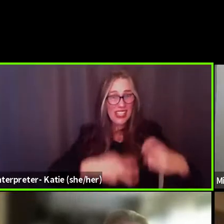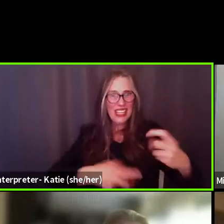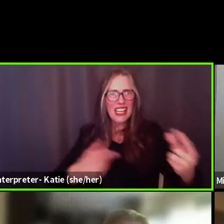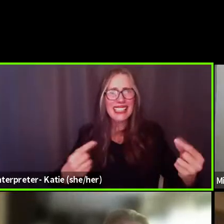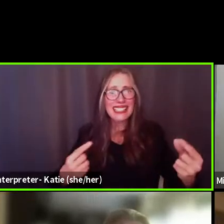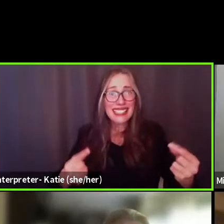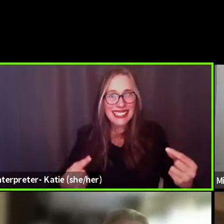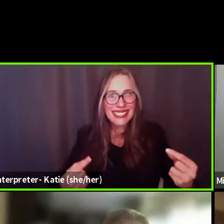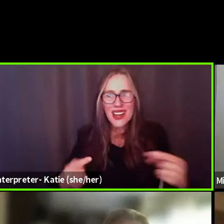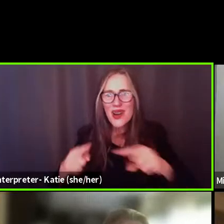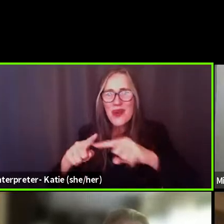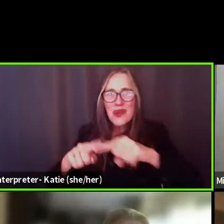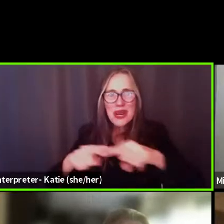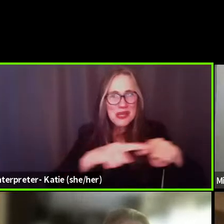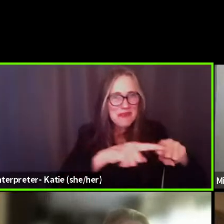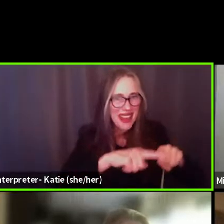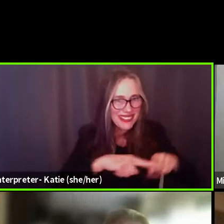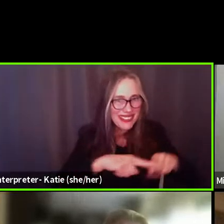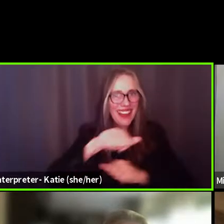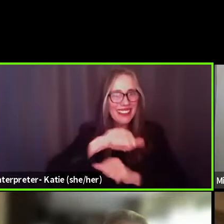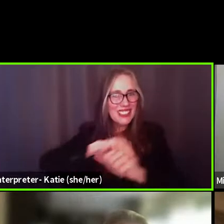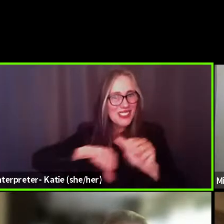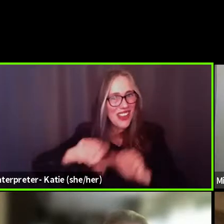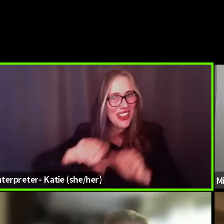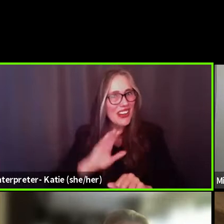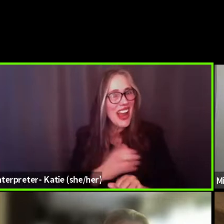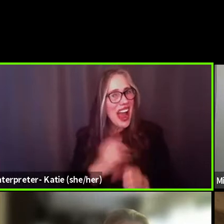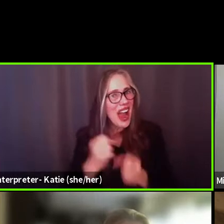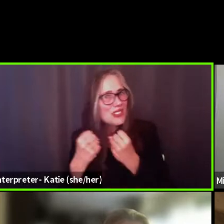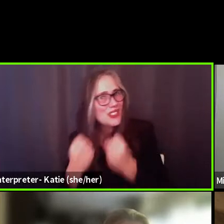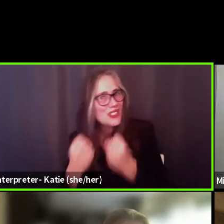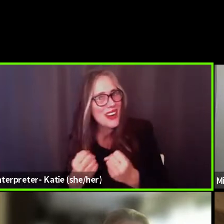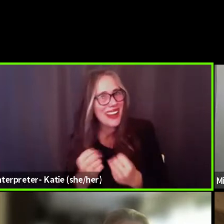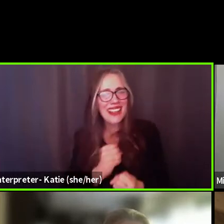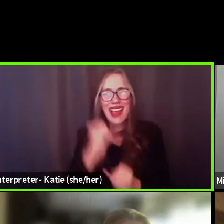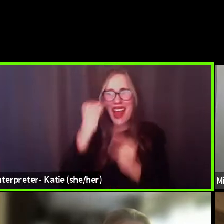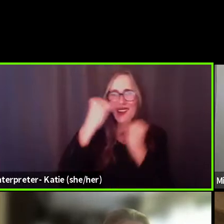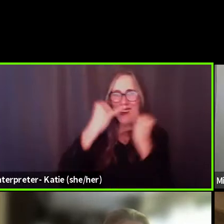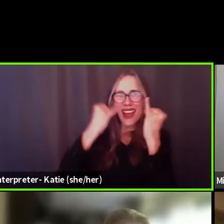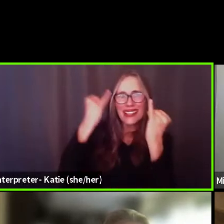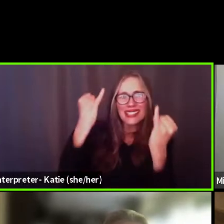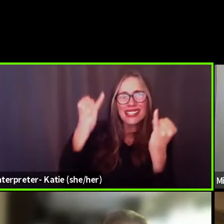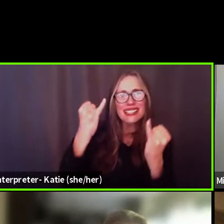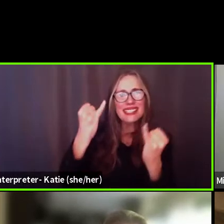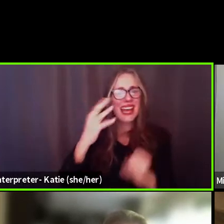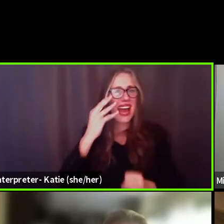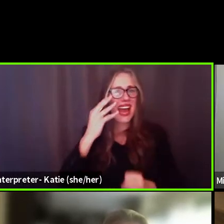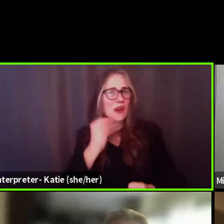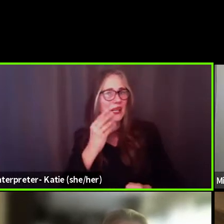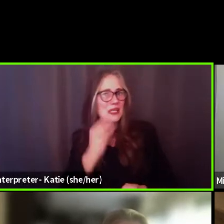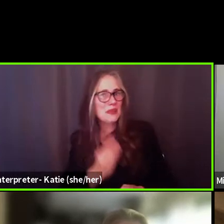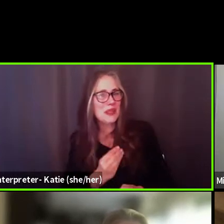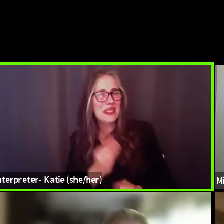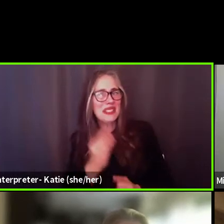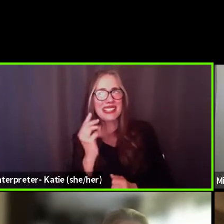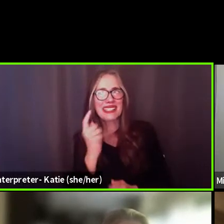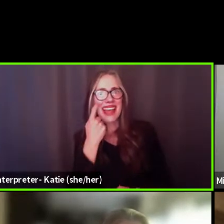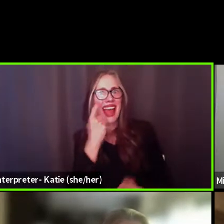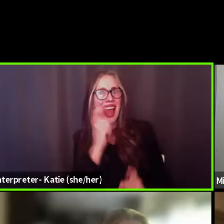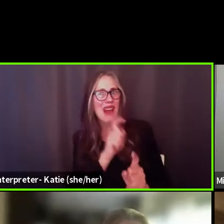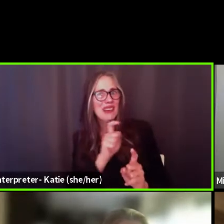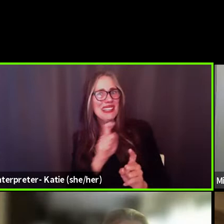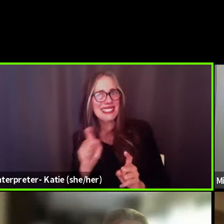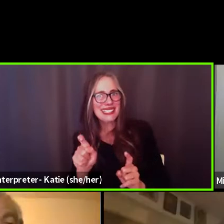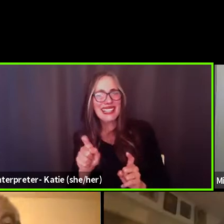strengths insights and approaches of solving problems to solve the problem that's in fact exactly what we did and what we did is